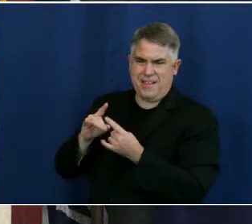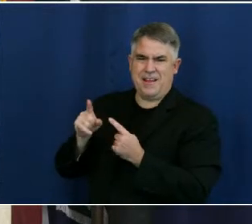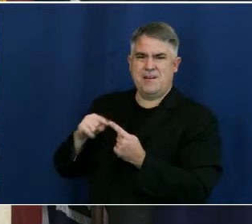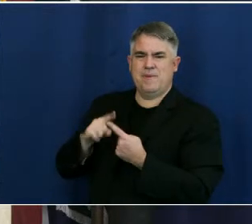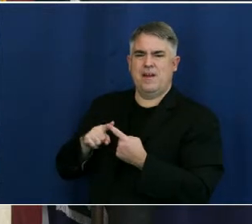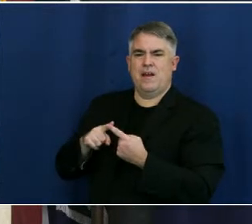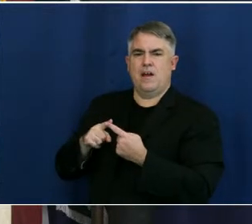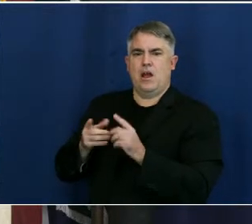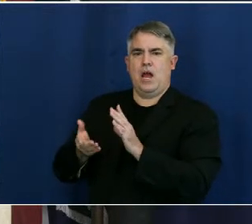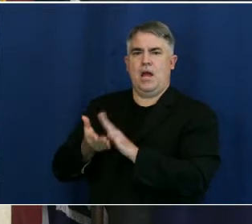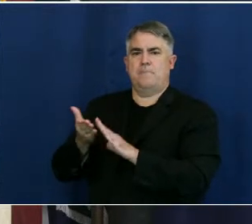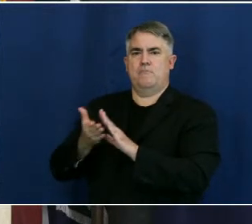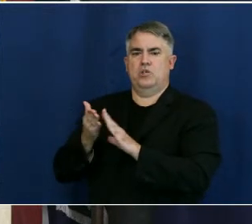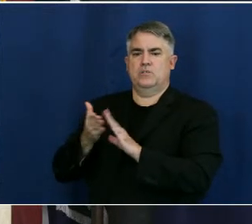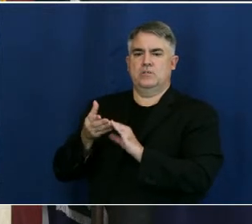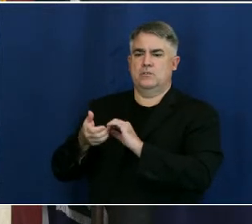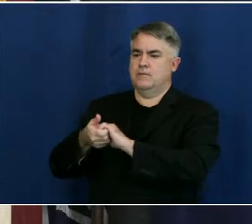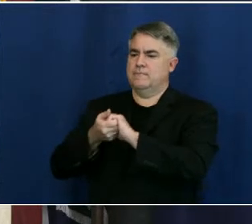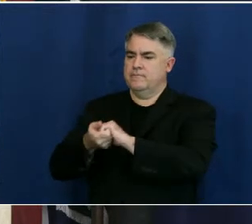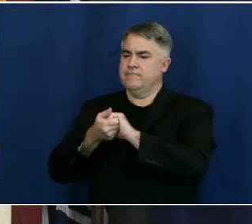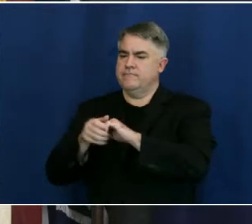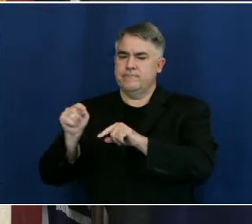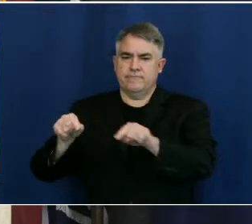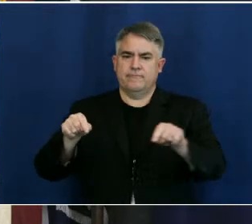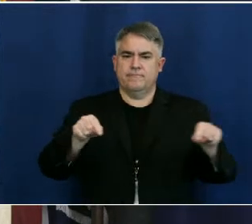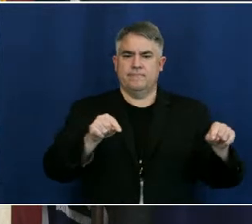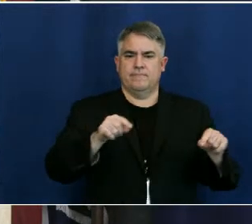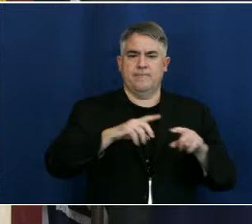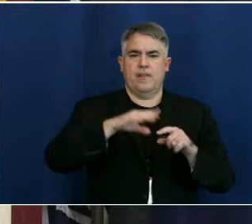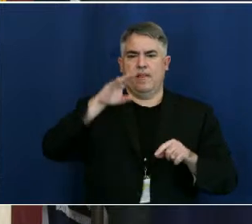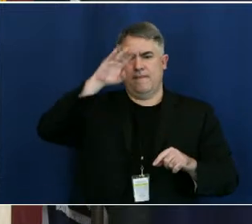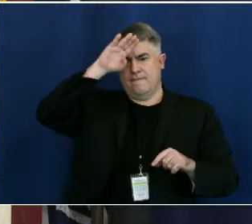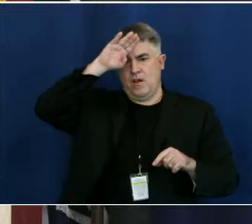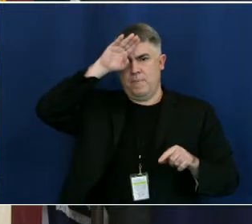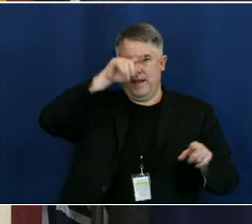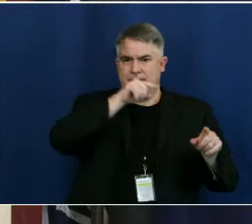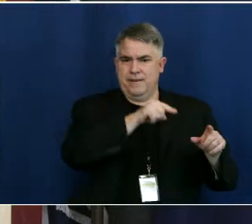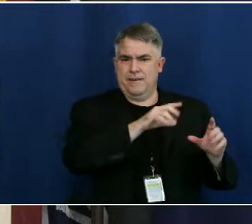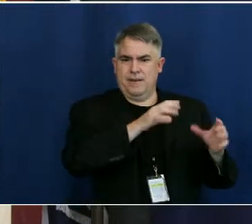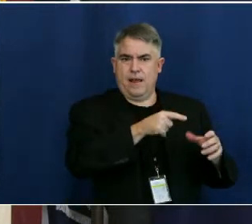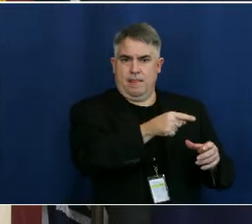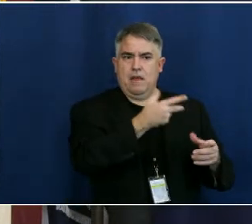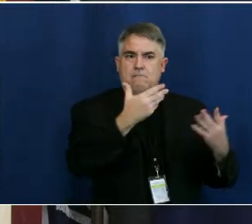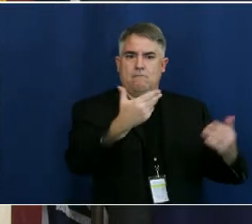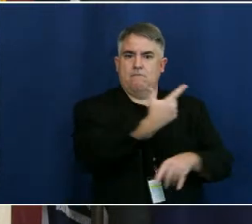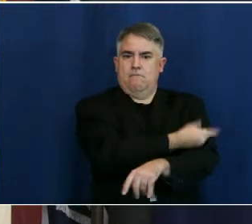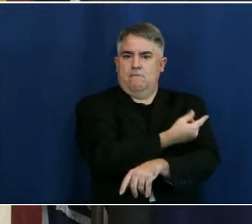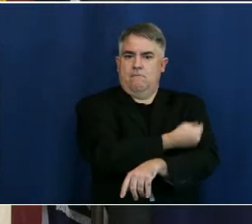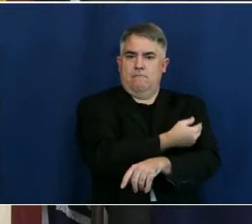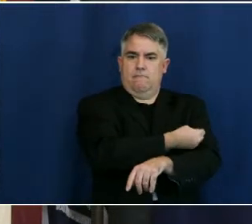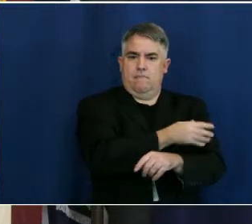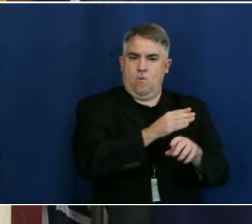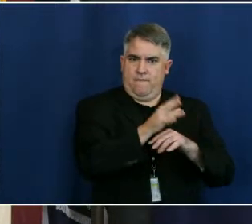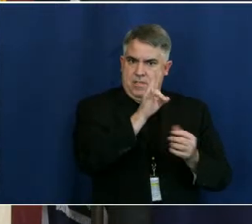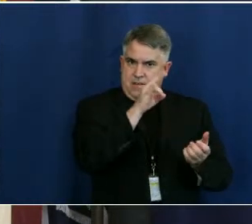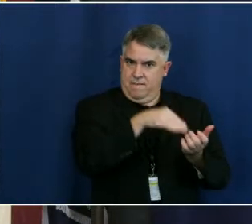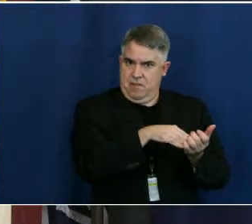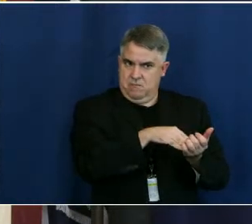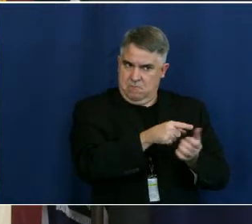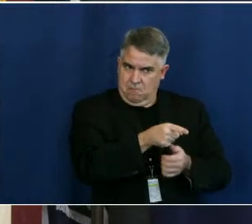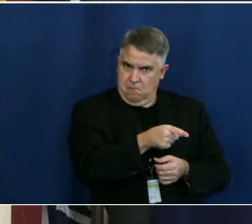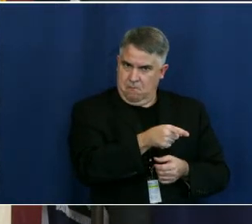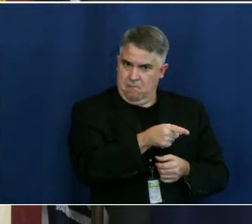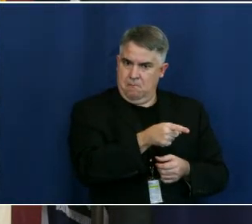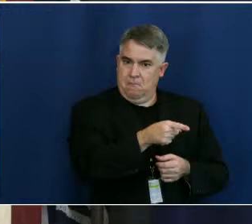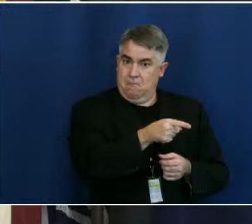with firefighters getting vaccines earlier. They've done over 7,000 vaccines. Where do you see that program fitting into the overall vaccine strategy?